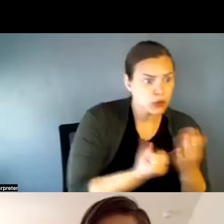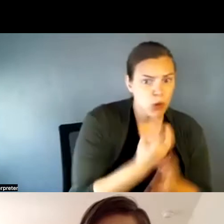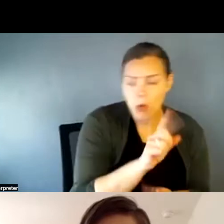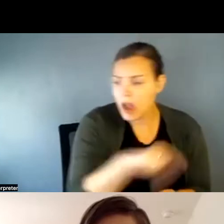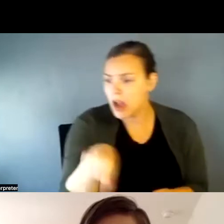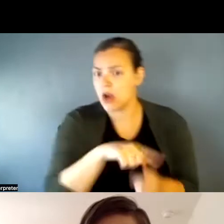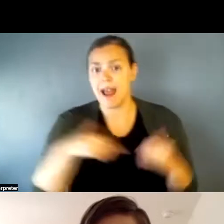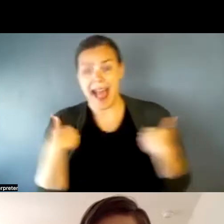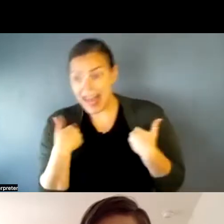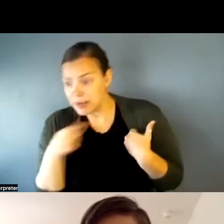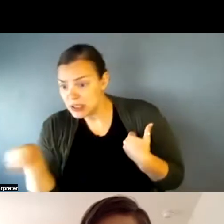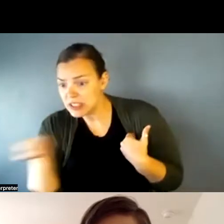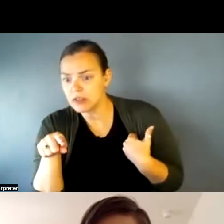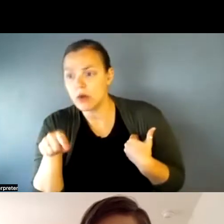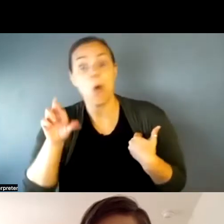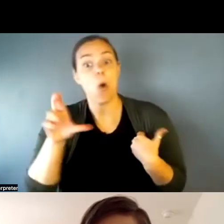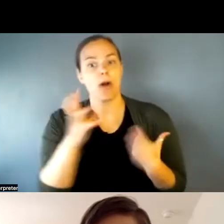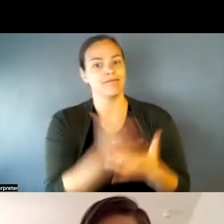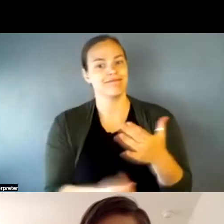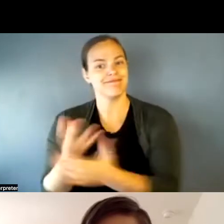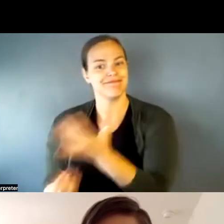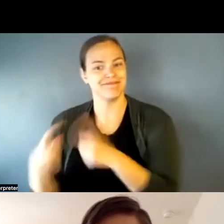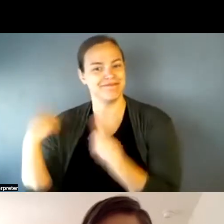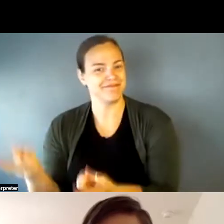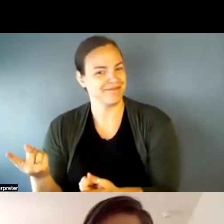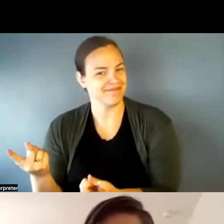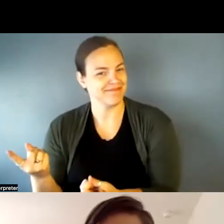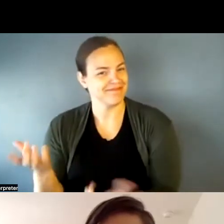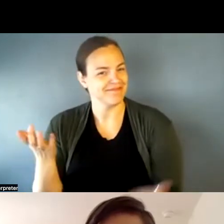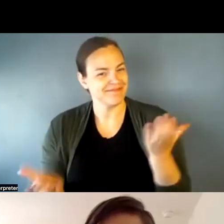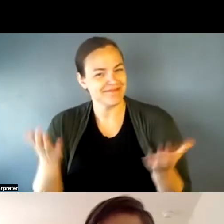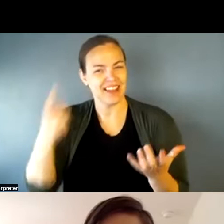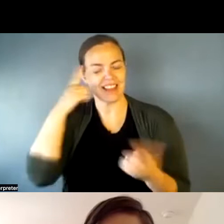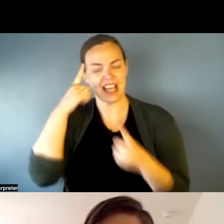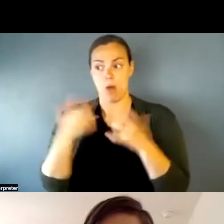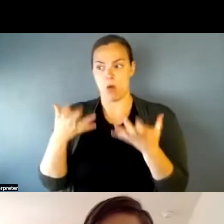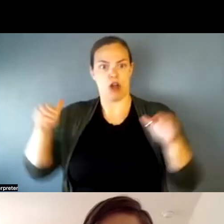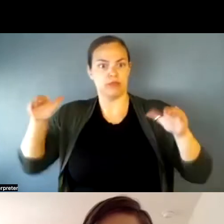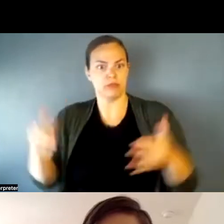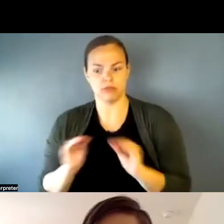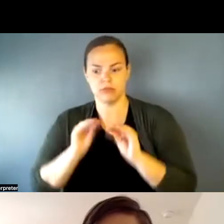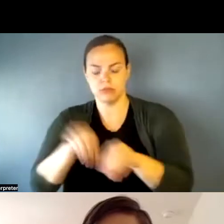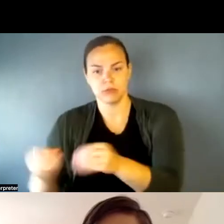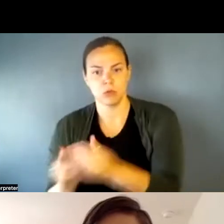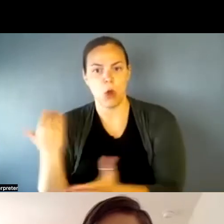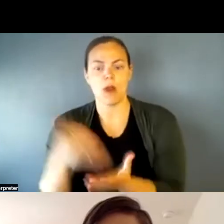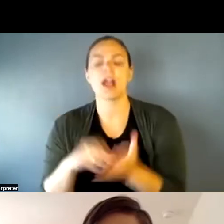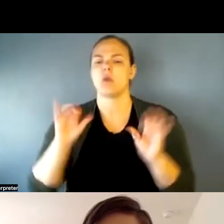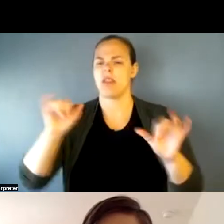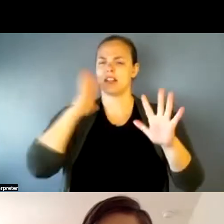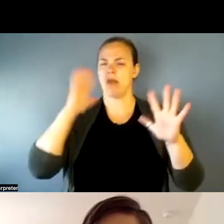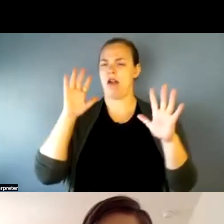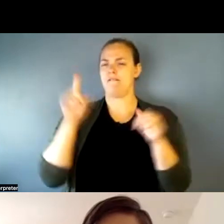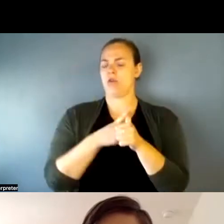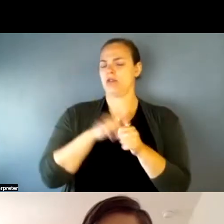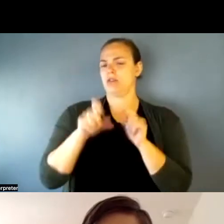are not in the city any longer, or we're trying to maybe think about reintroducing, et cetera. So